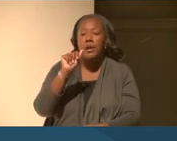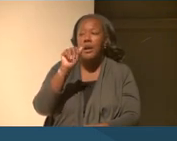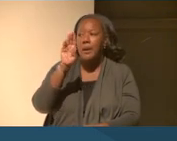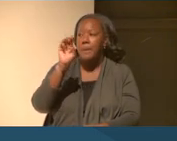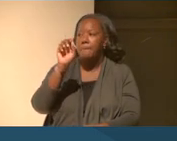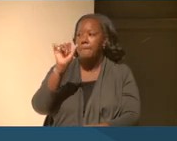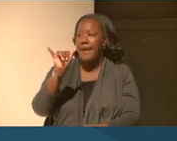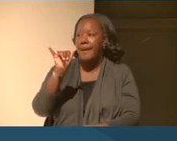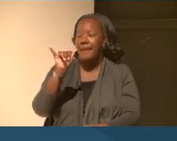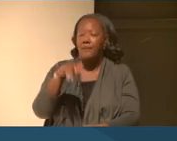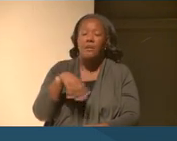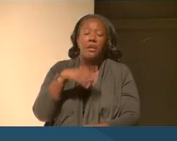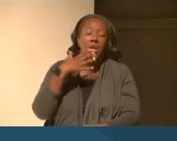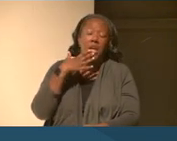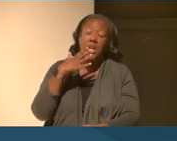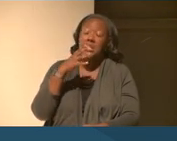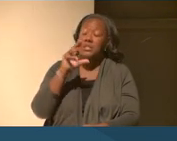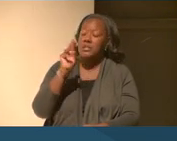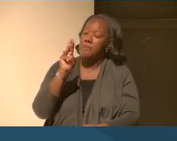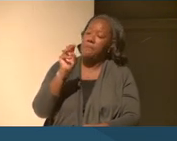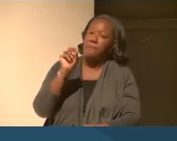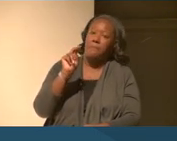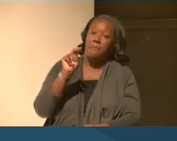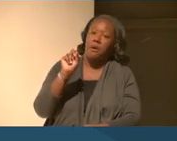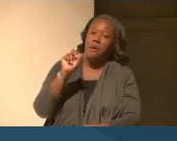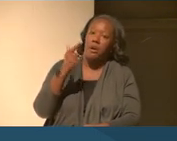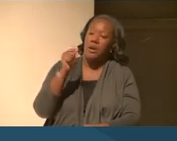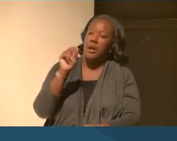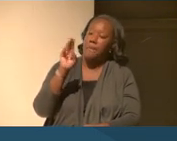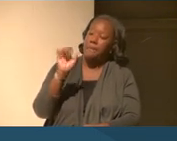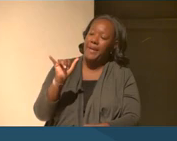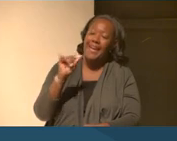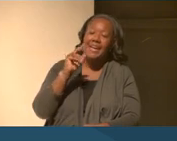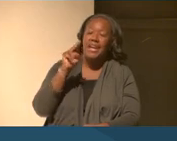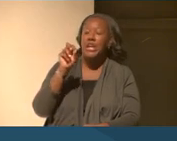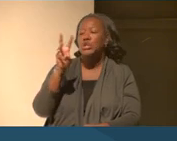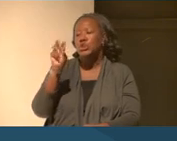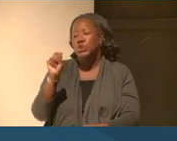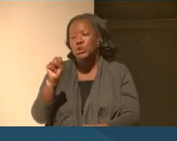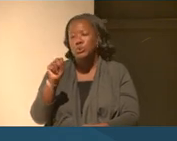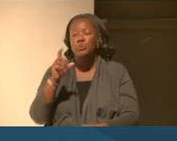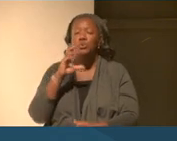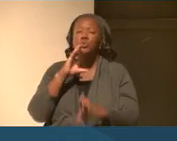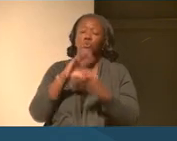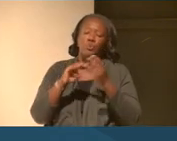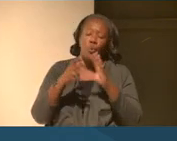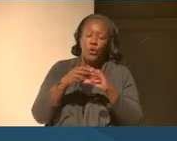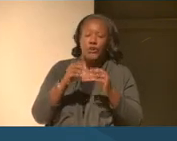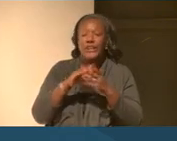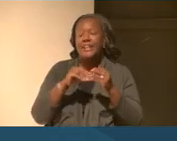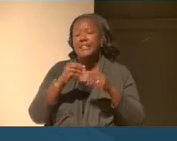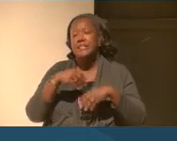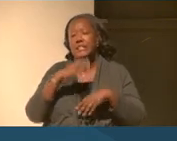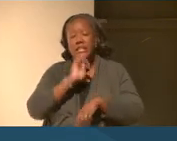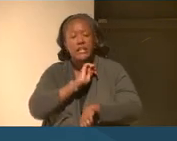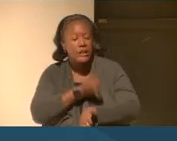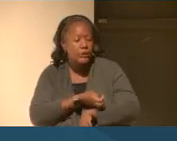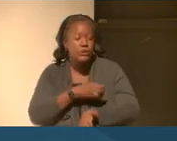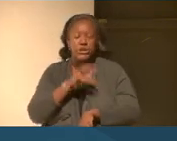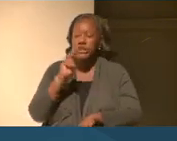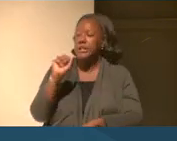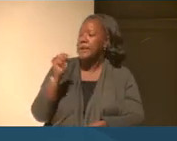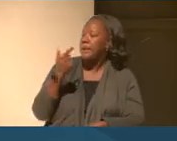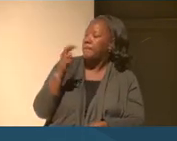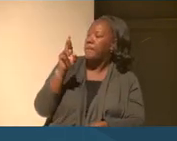Mongabay, and it just has, you know, tons of news stories, and you can search it by, you know, mangroves or energy, and it's both climate